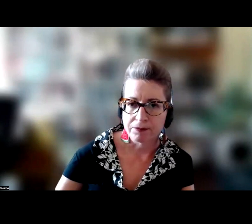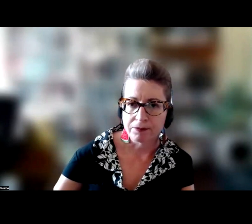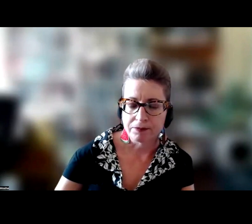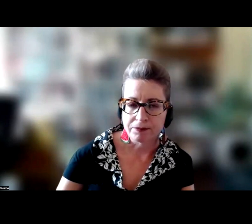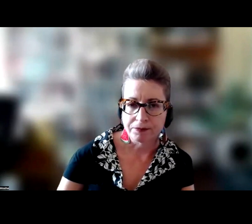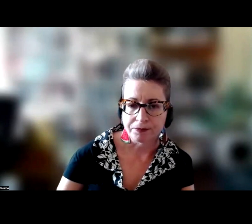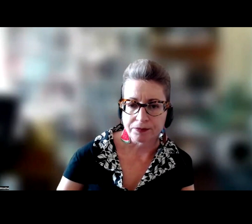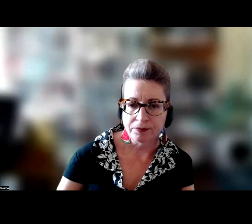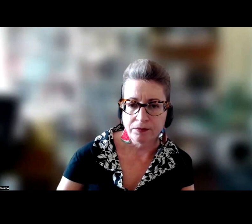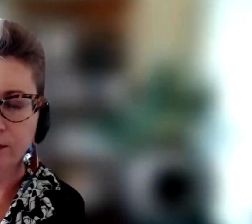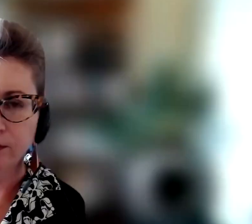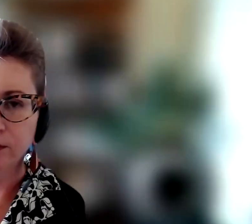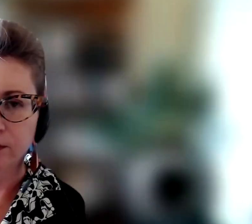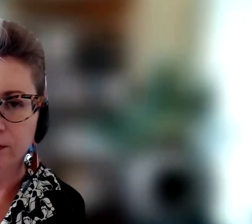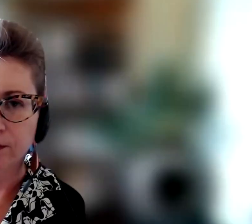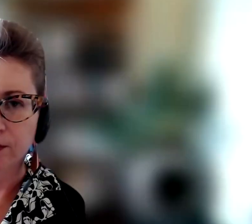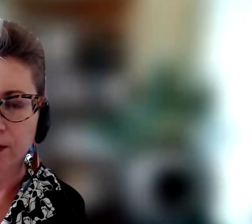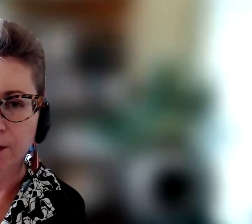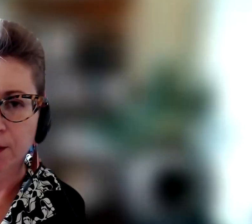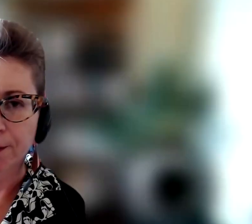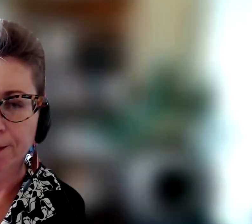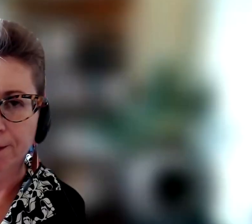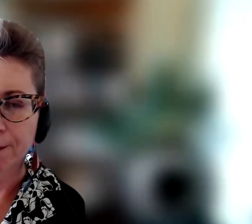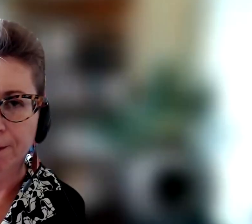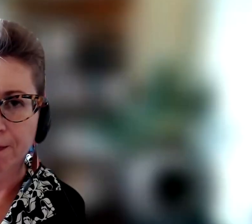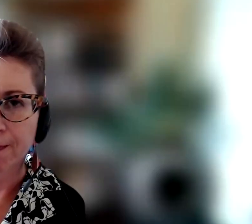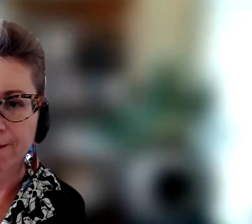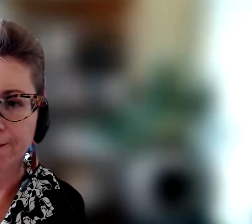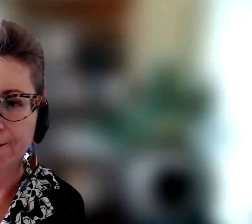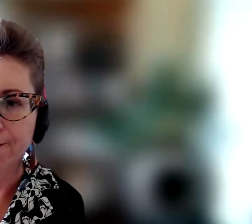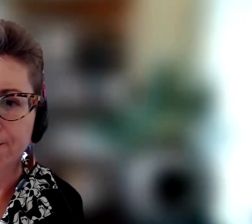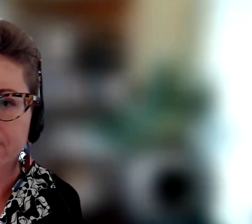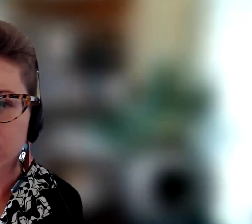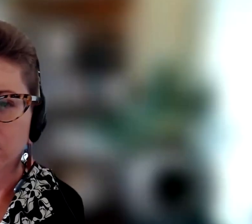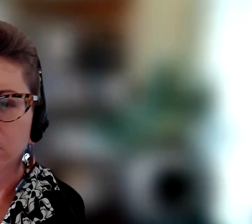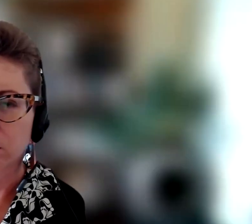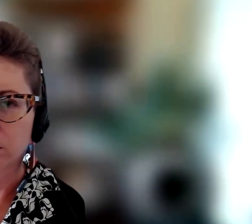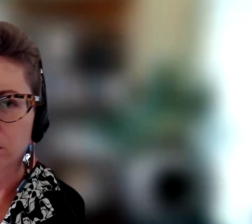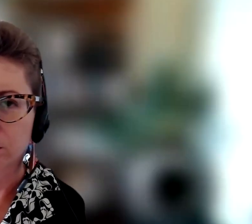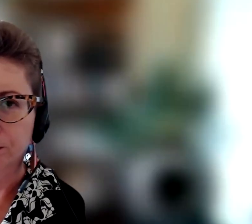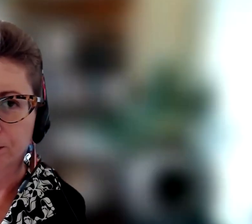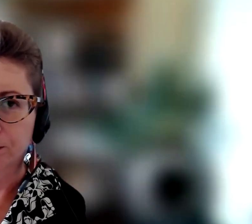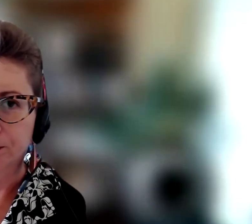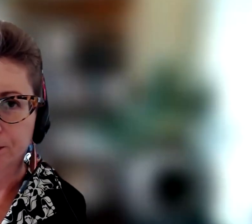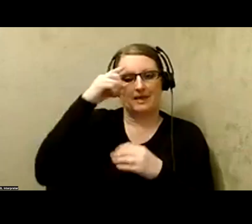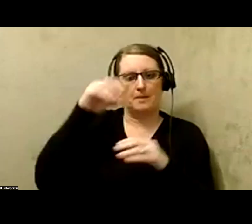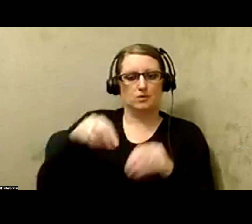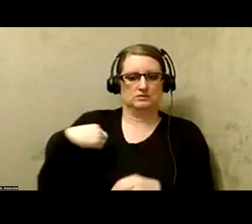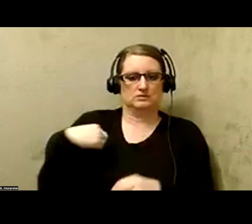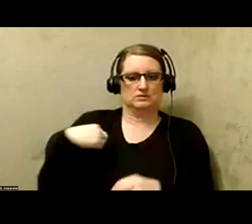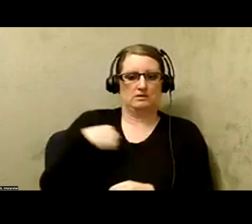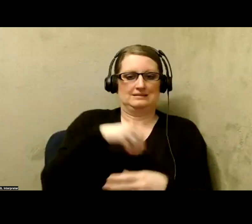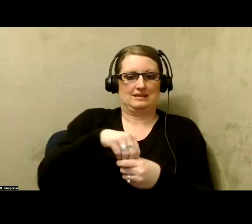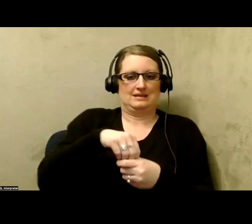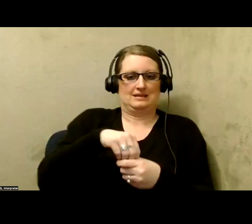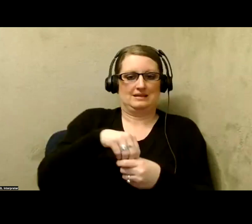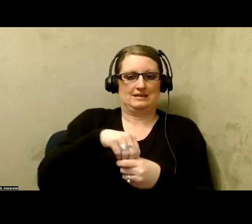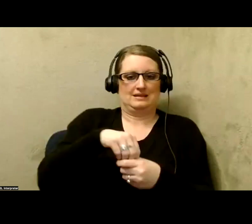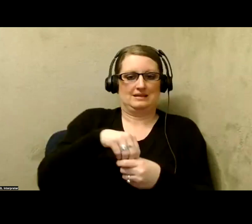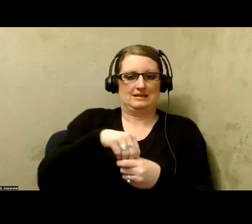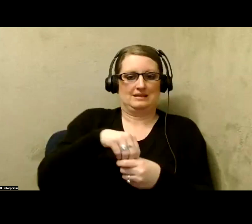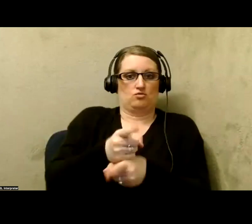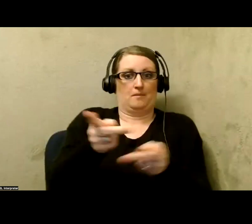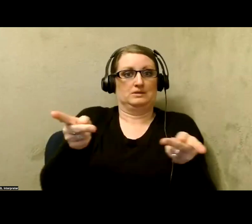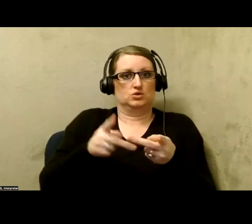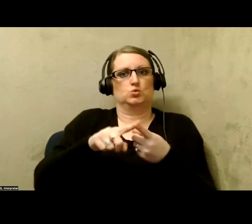Thank you so much, Dr. Ben-Moshe. This is excellent, and I think puts us in a great position to kind of